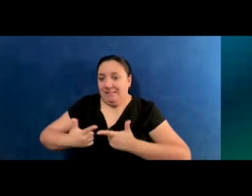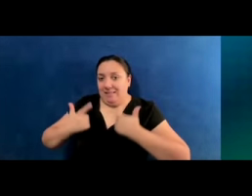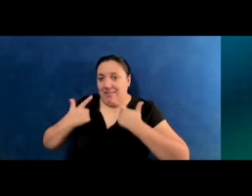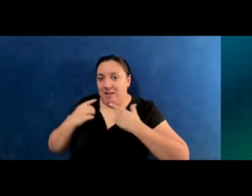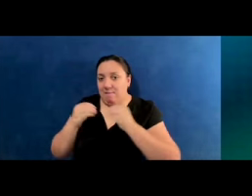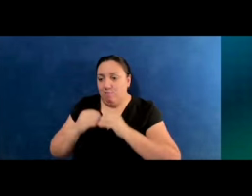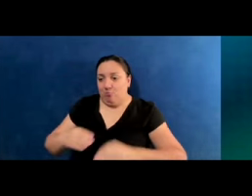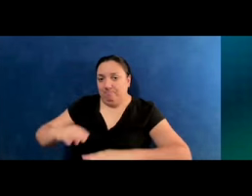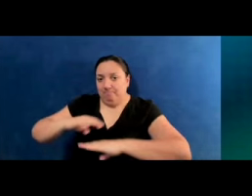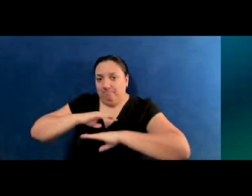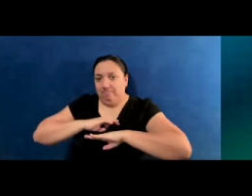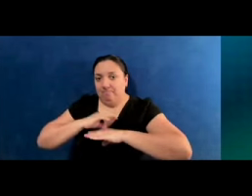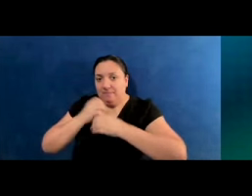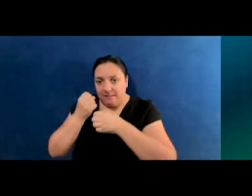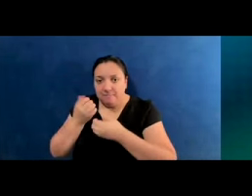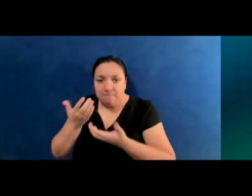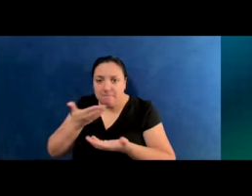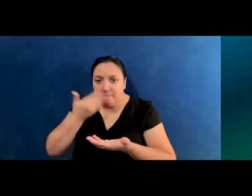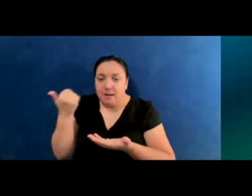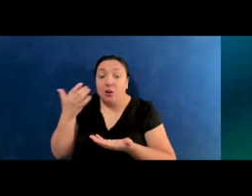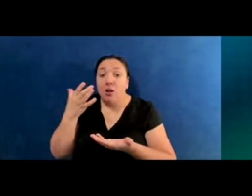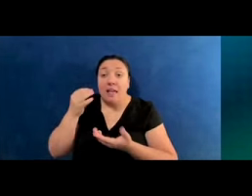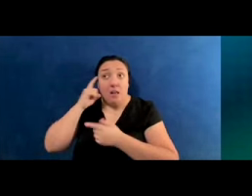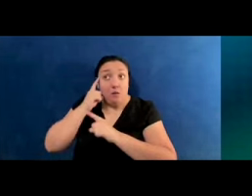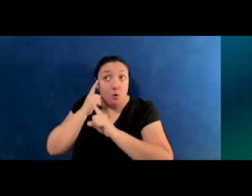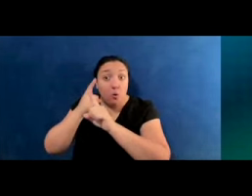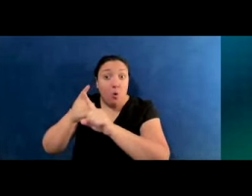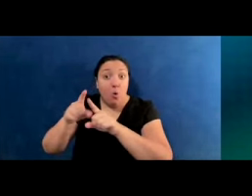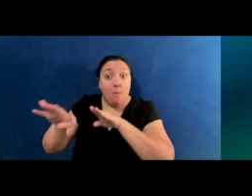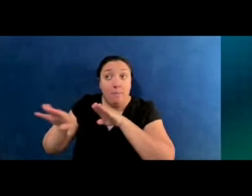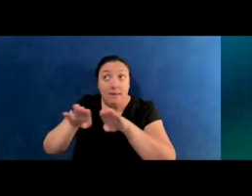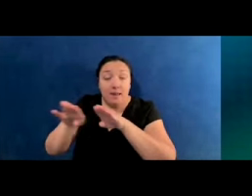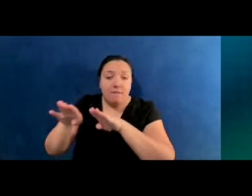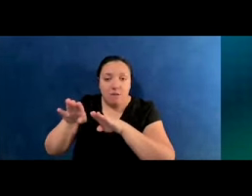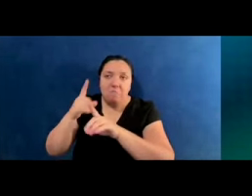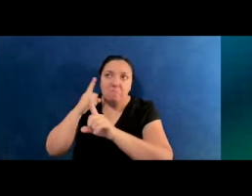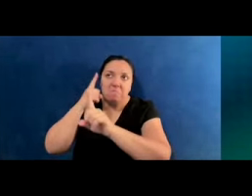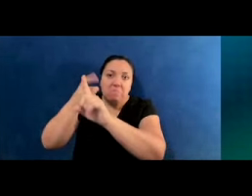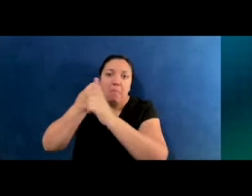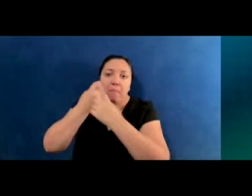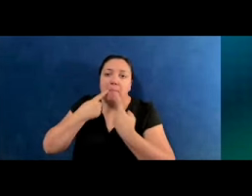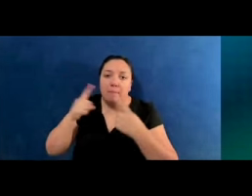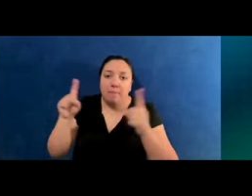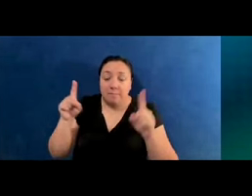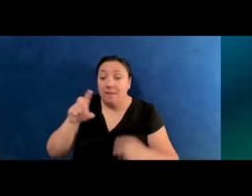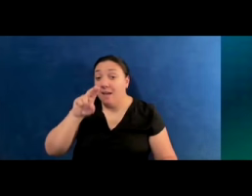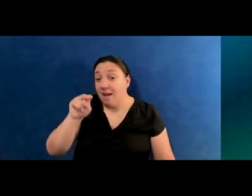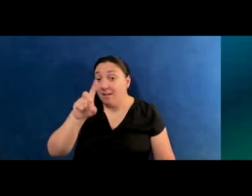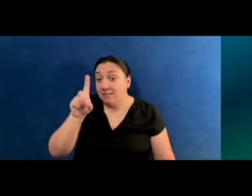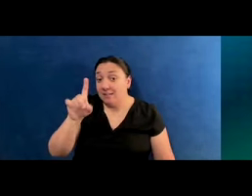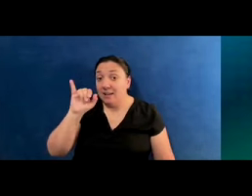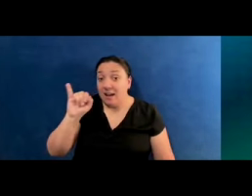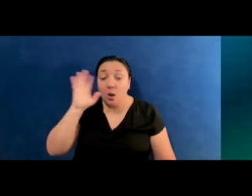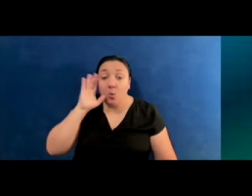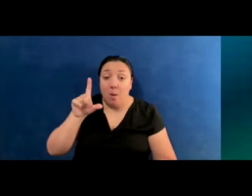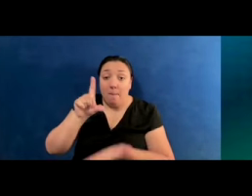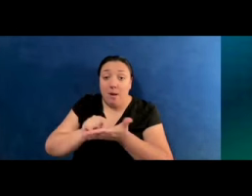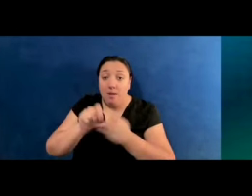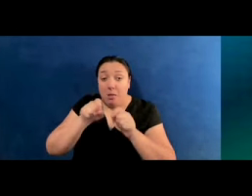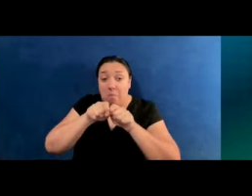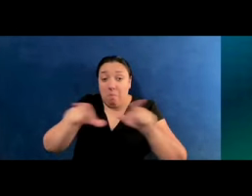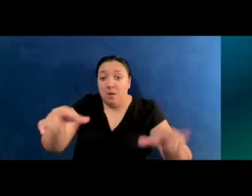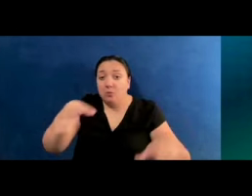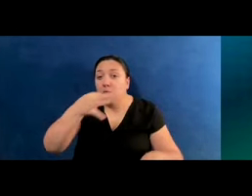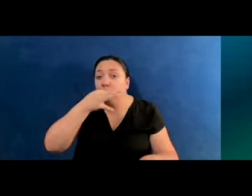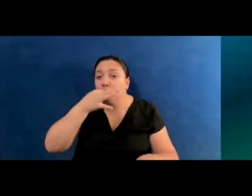satisfaction and increased goal-directed behavior. And NDI will be publishing these findings later